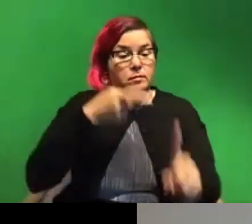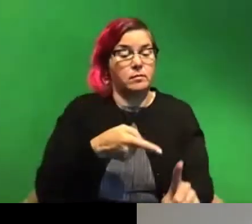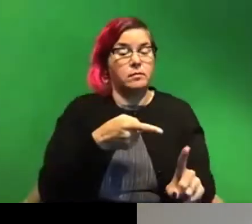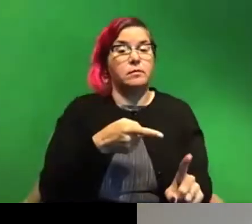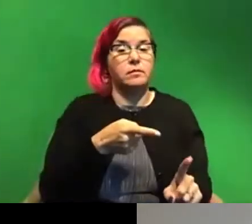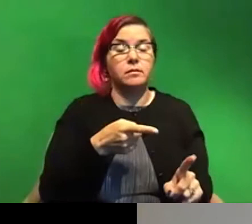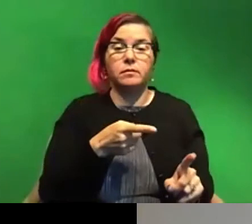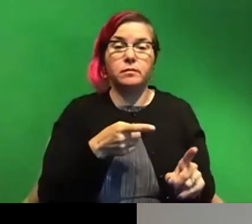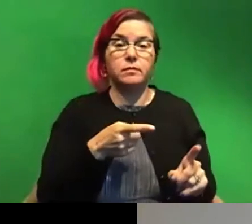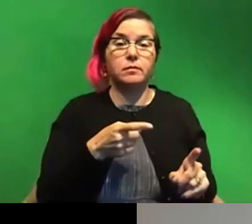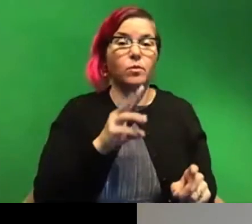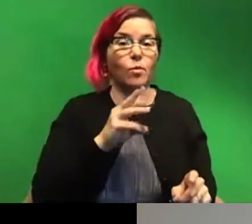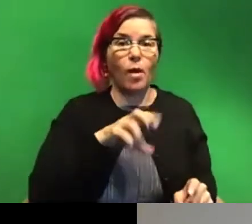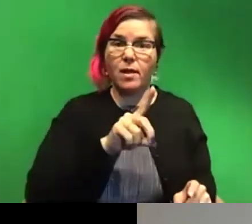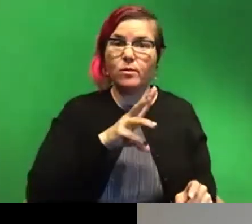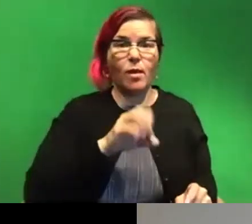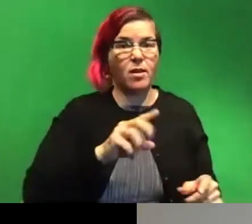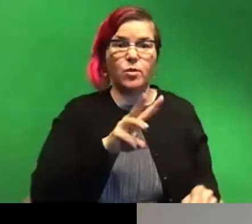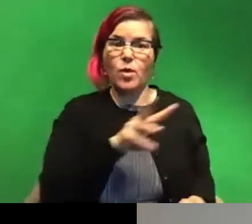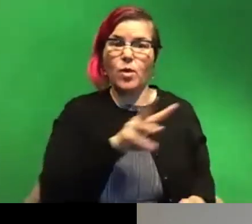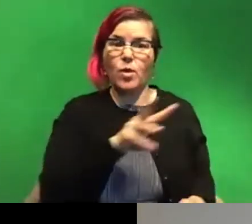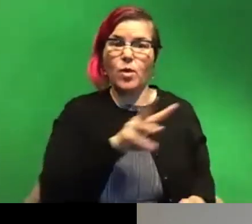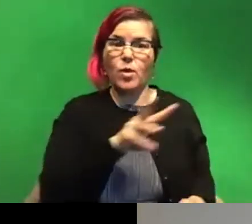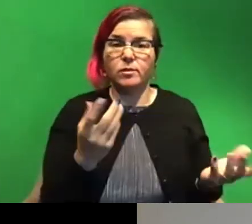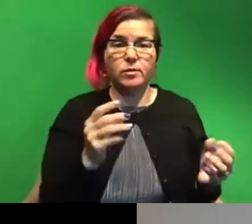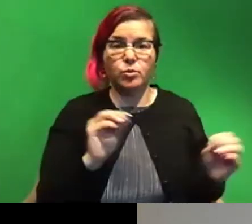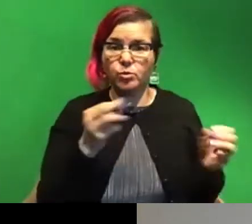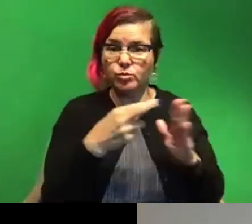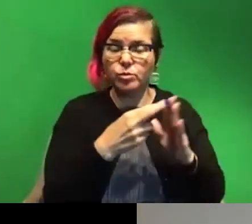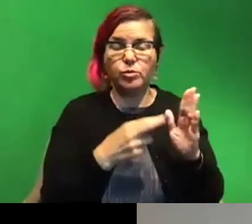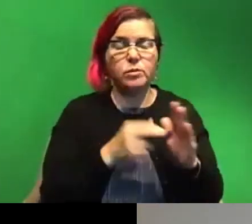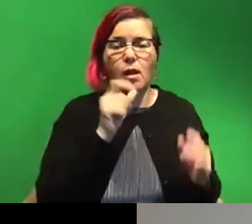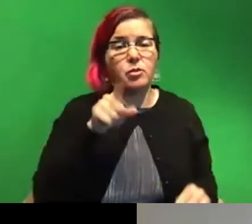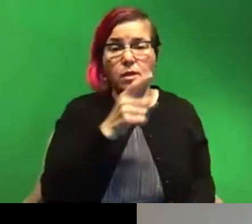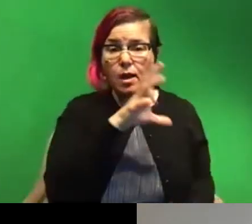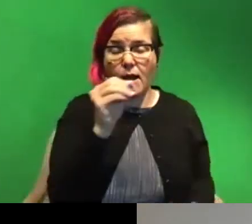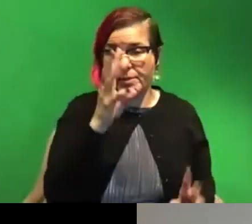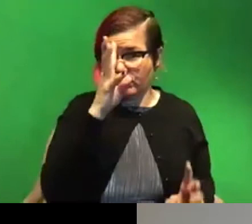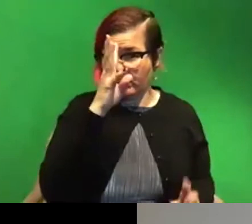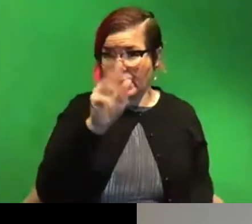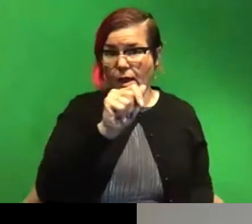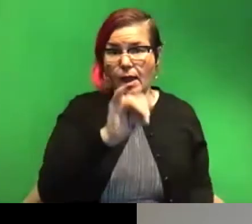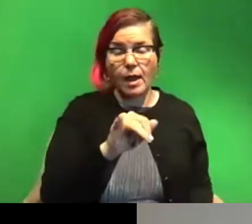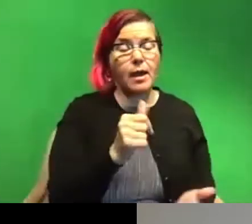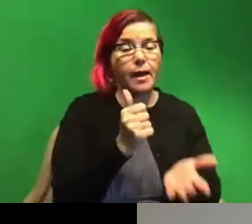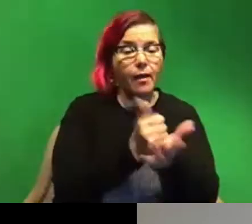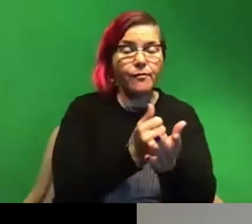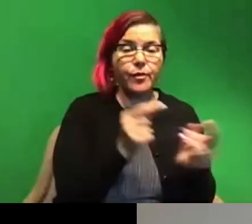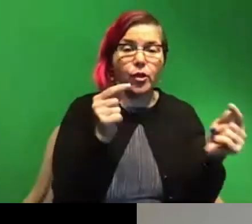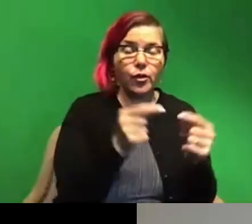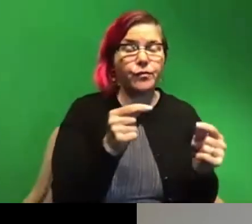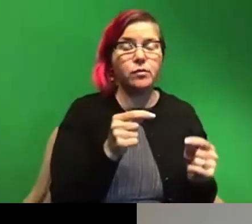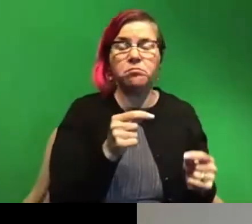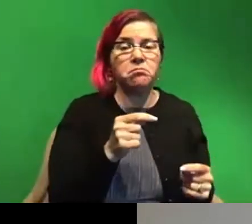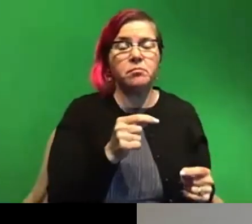really kind of the wild, wild west out there. And it's not only the companies that can be creating AI that could be helpful or hurtful,